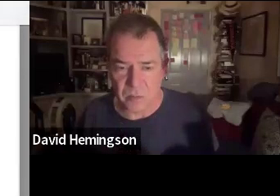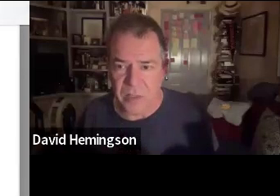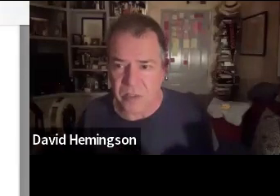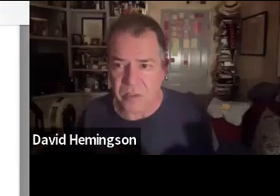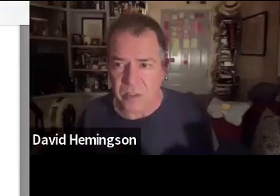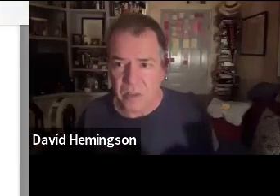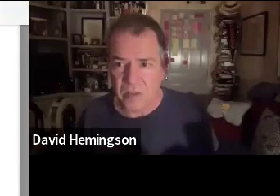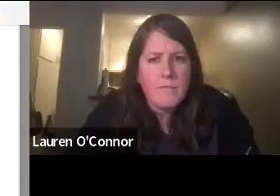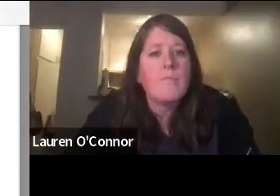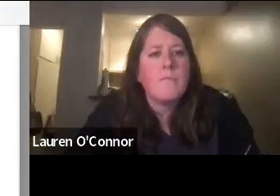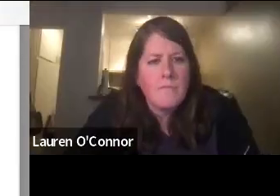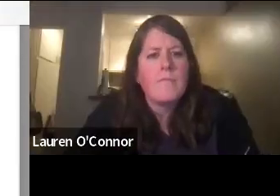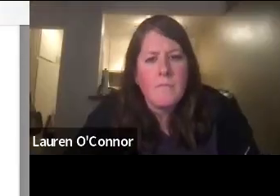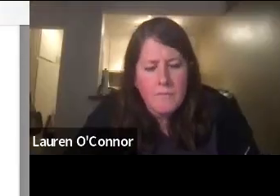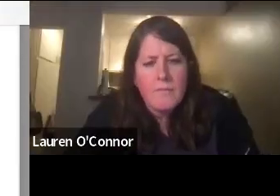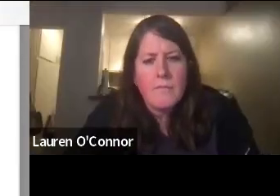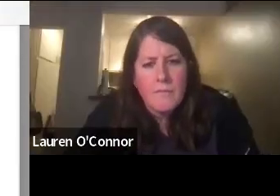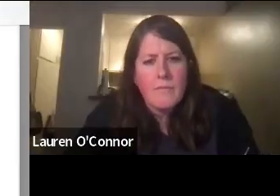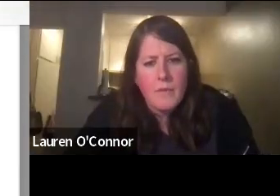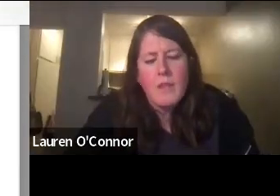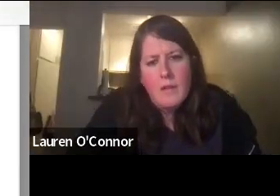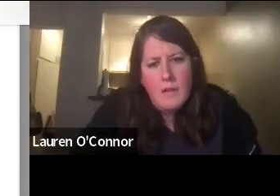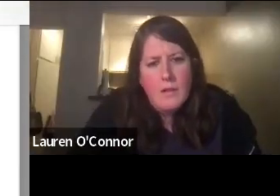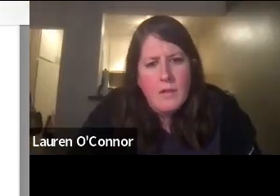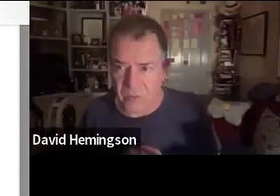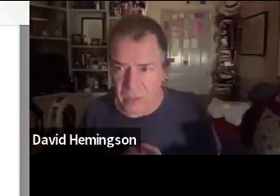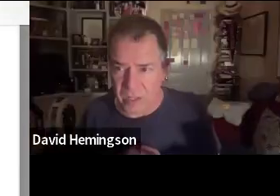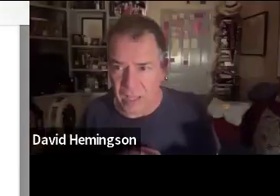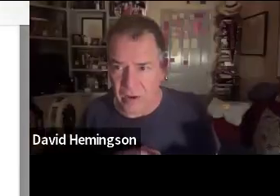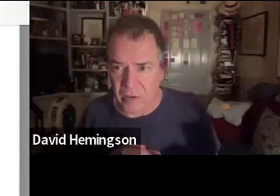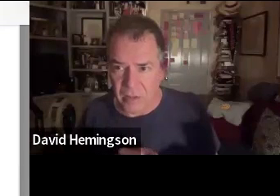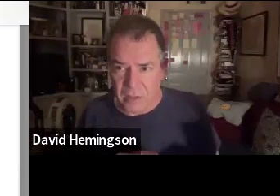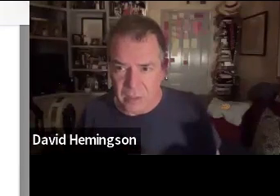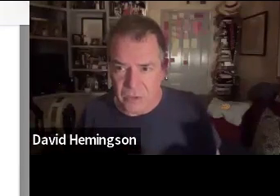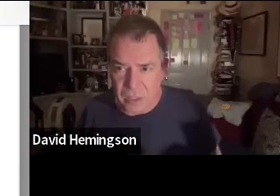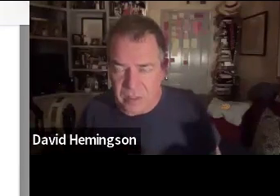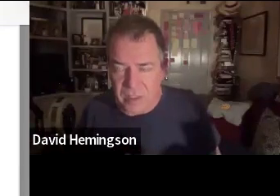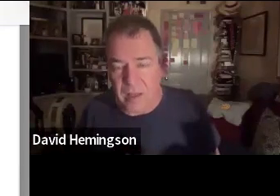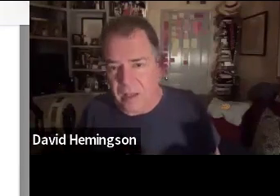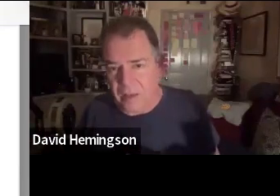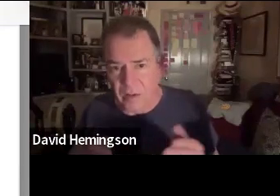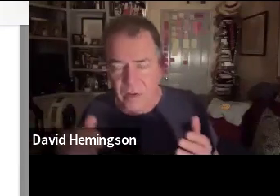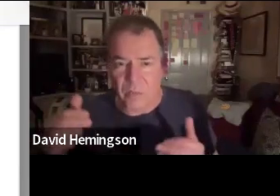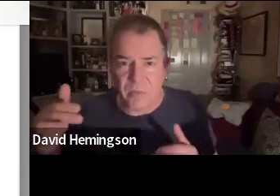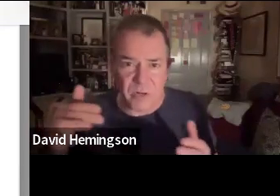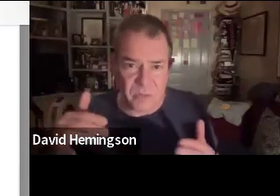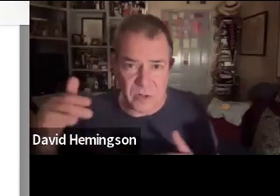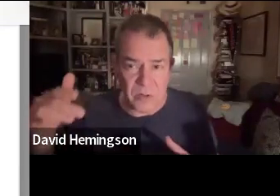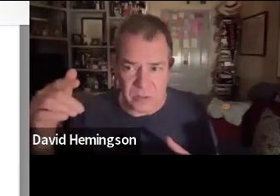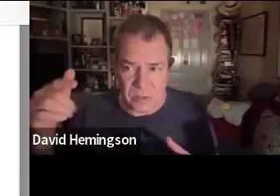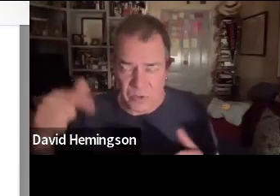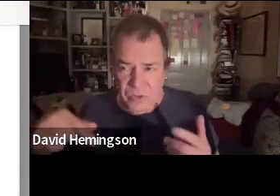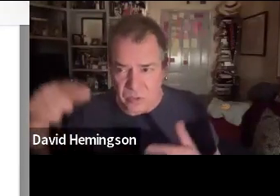these pages, just writing and saying and reading them to myself over and over again out loud, and trying to see. And there are 3 or 4